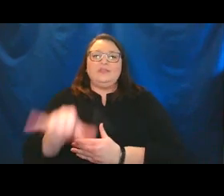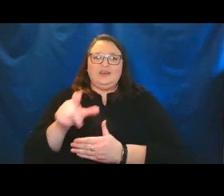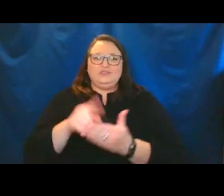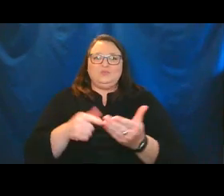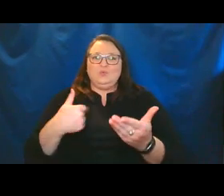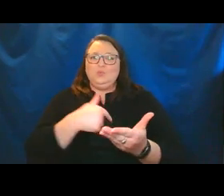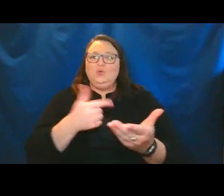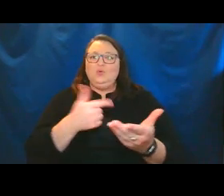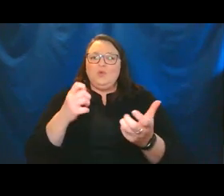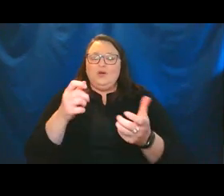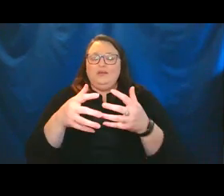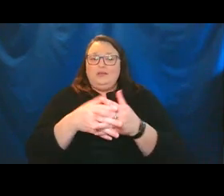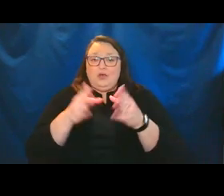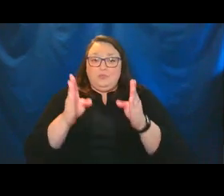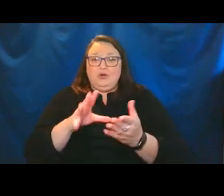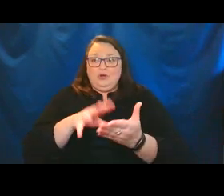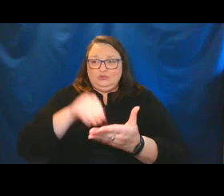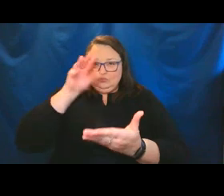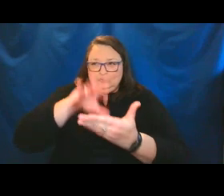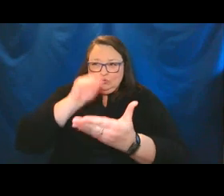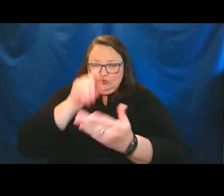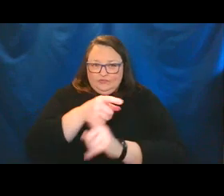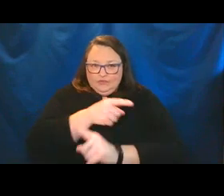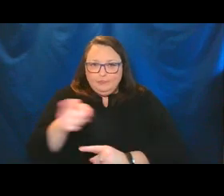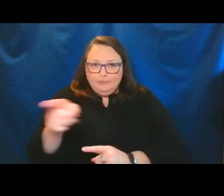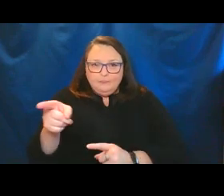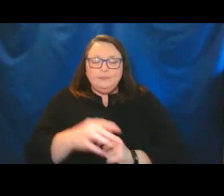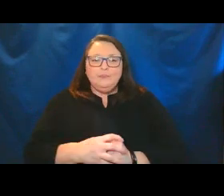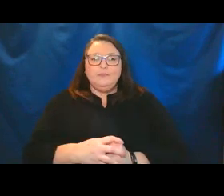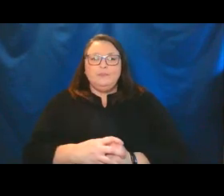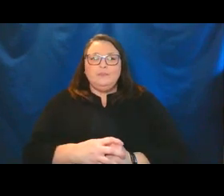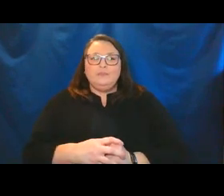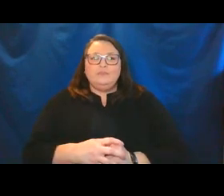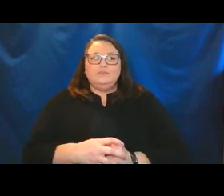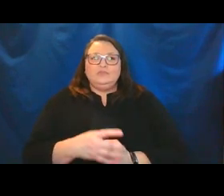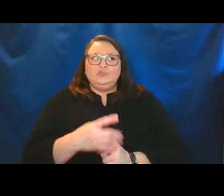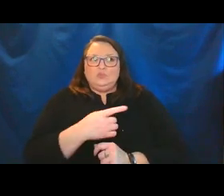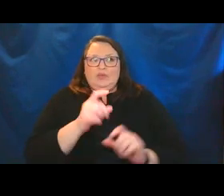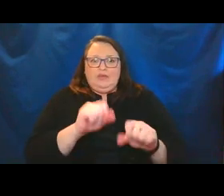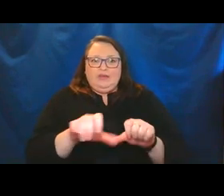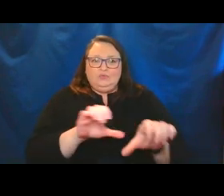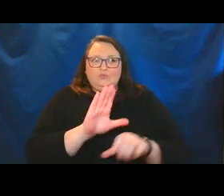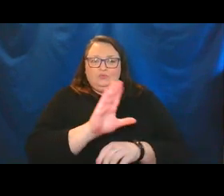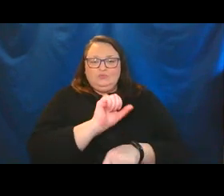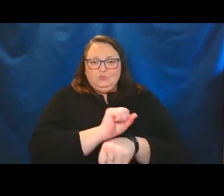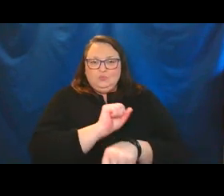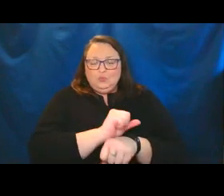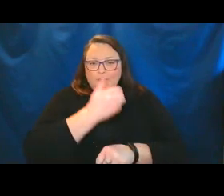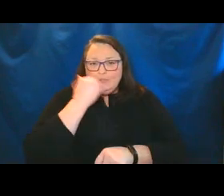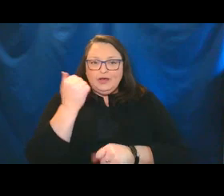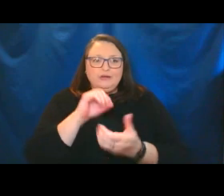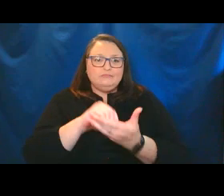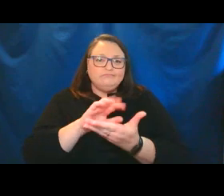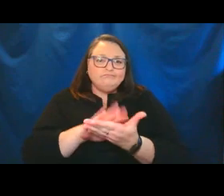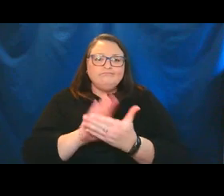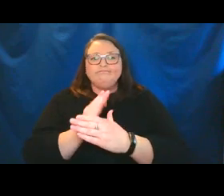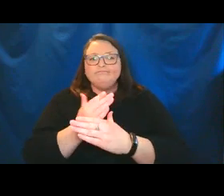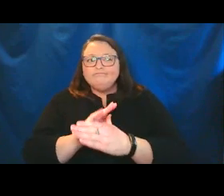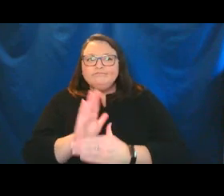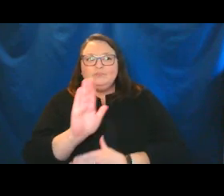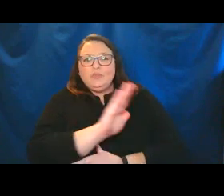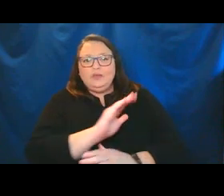Americans to learn from and so they can do their work better and document and share those